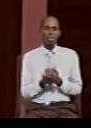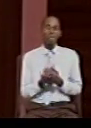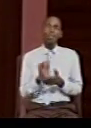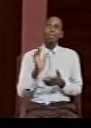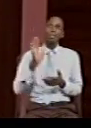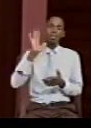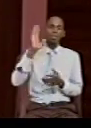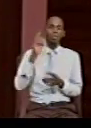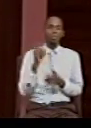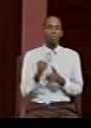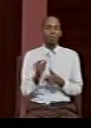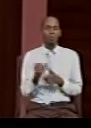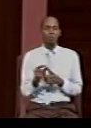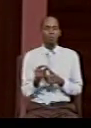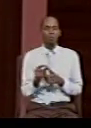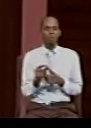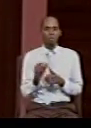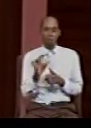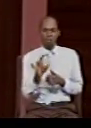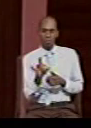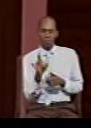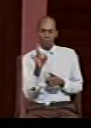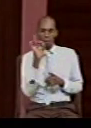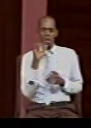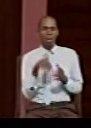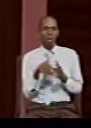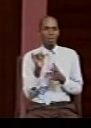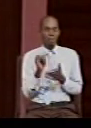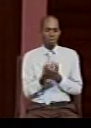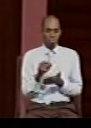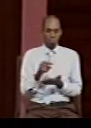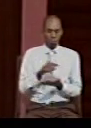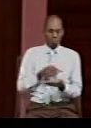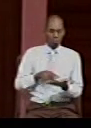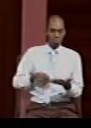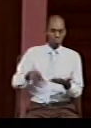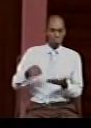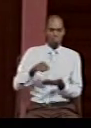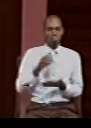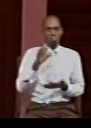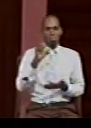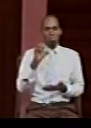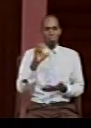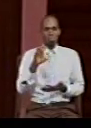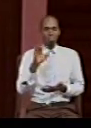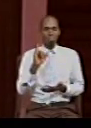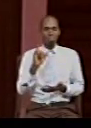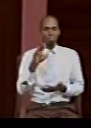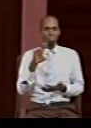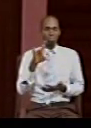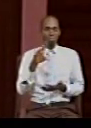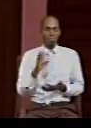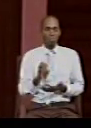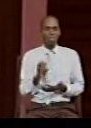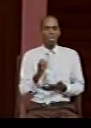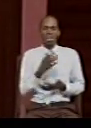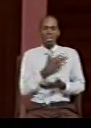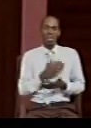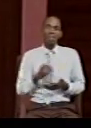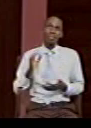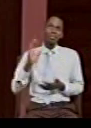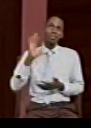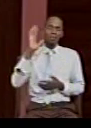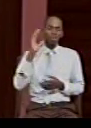marks out the circle in which we are to live. His word gives the